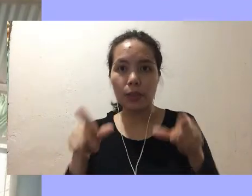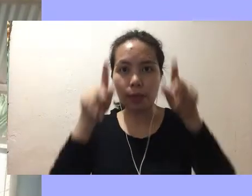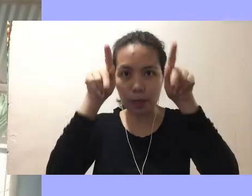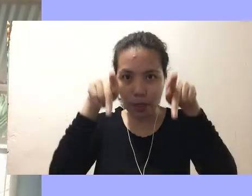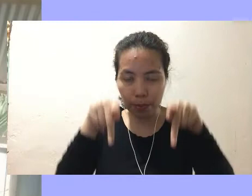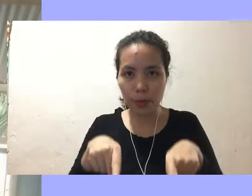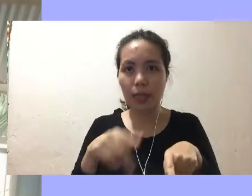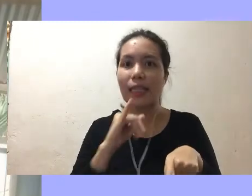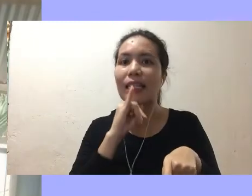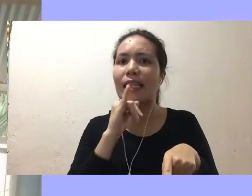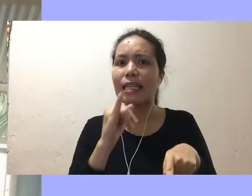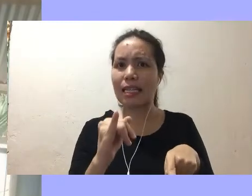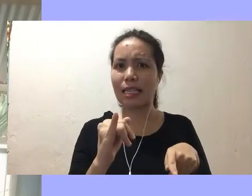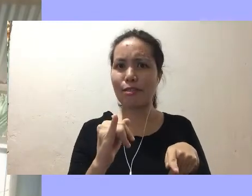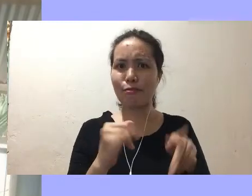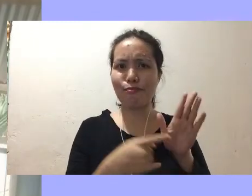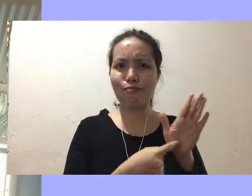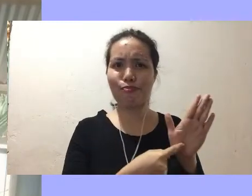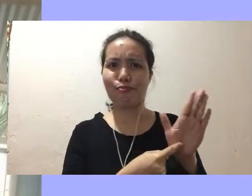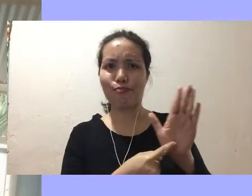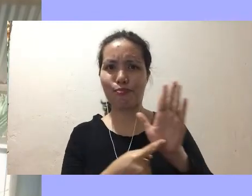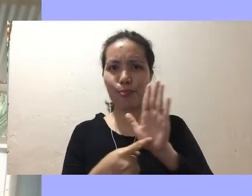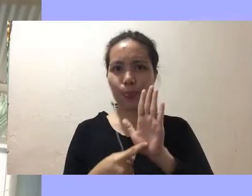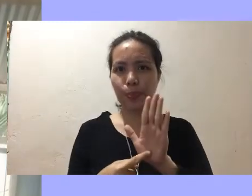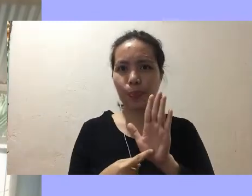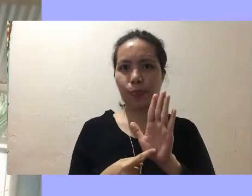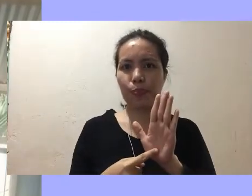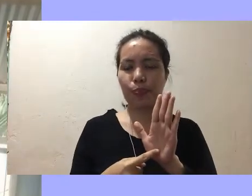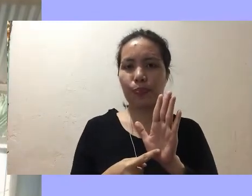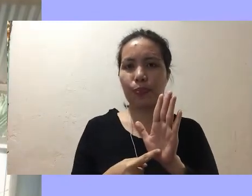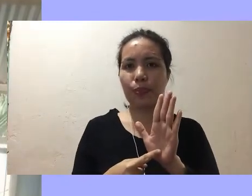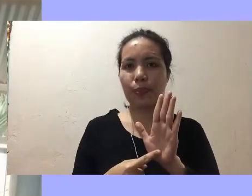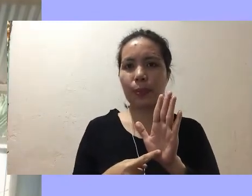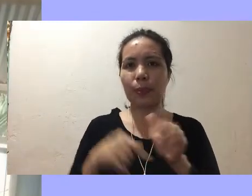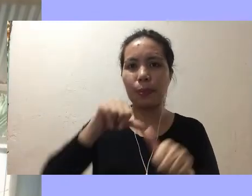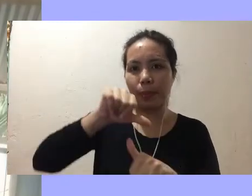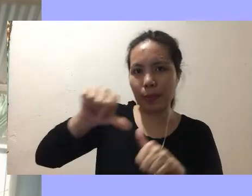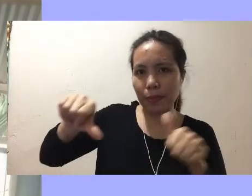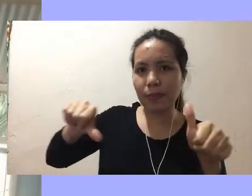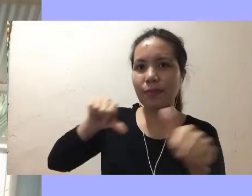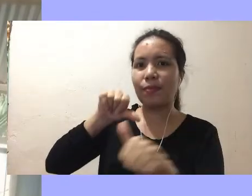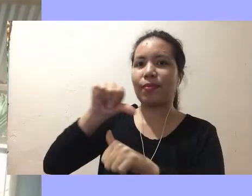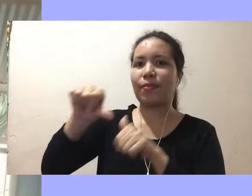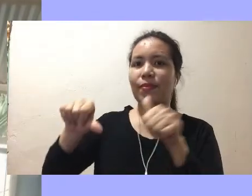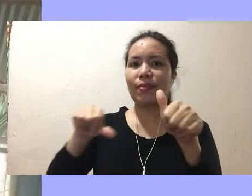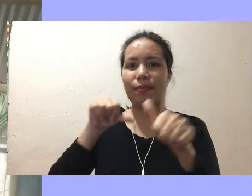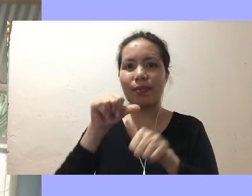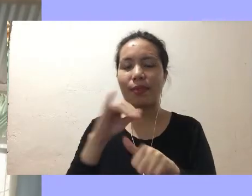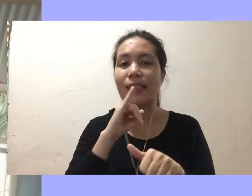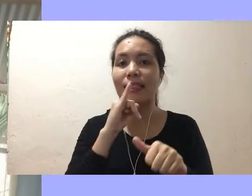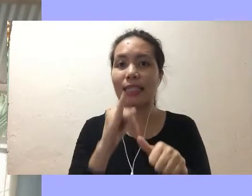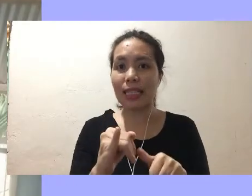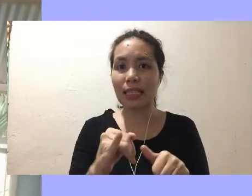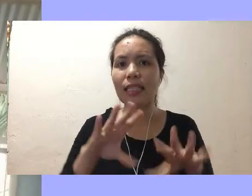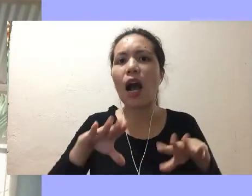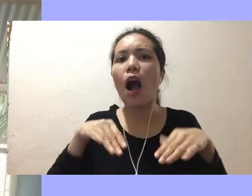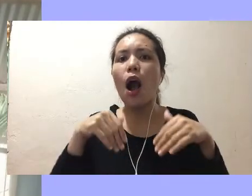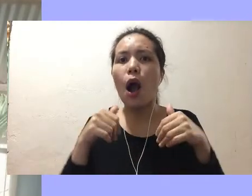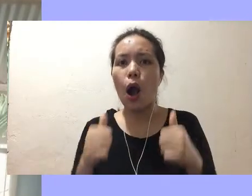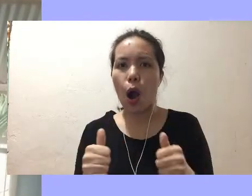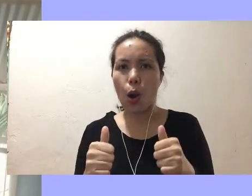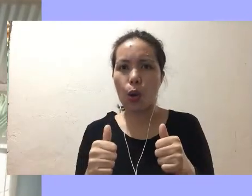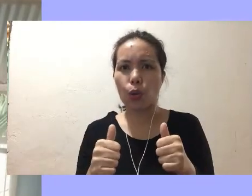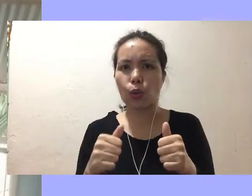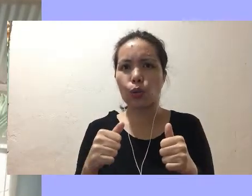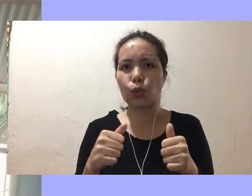speaker has been mostly exposed to which both researchers and language therapists face is